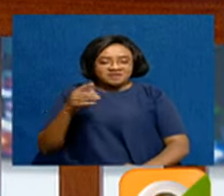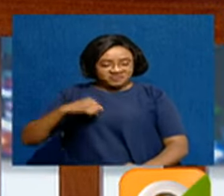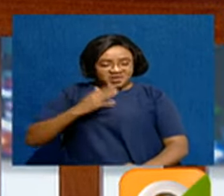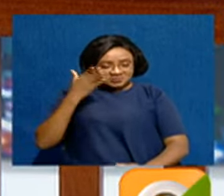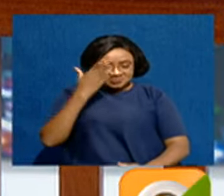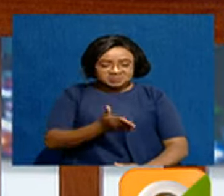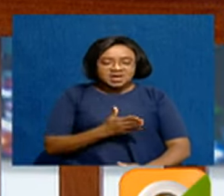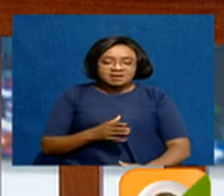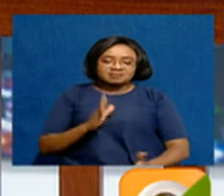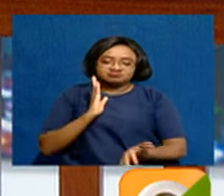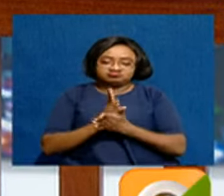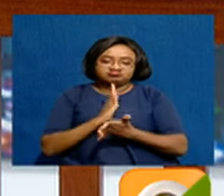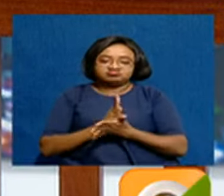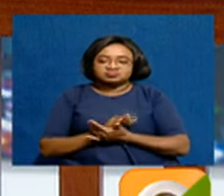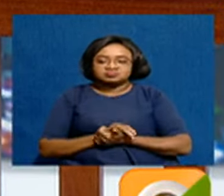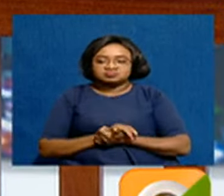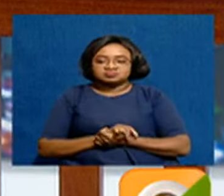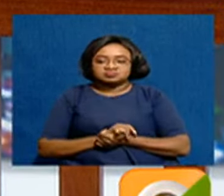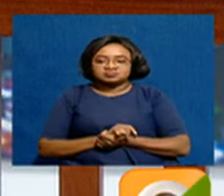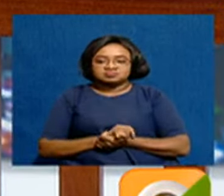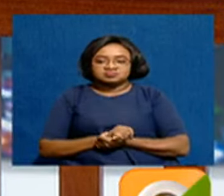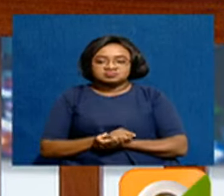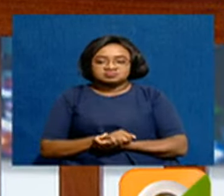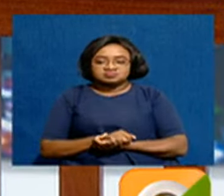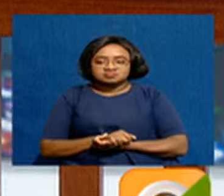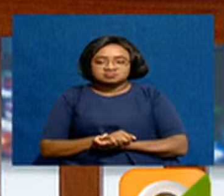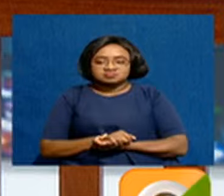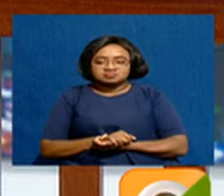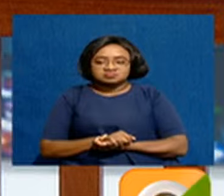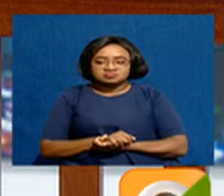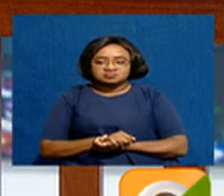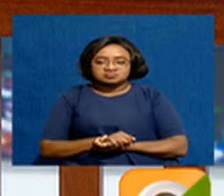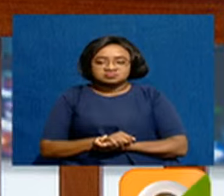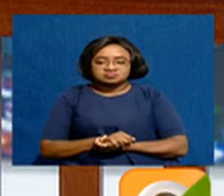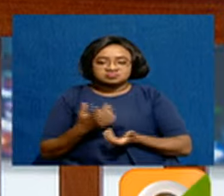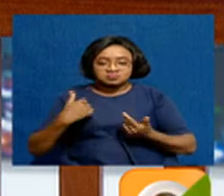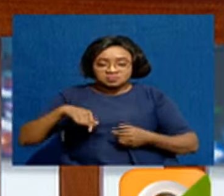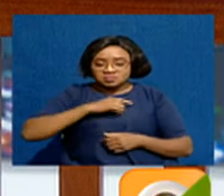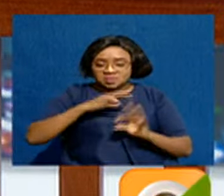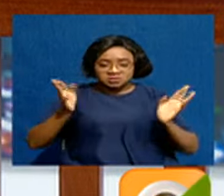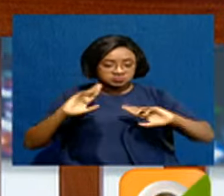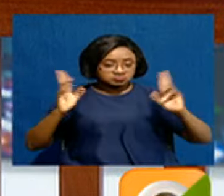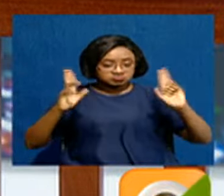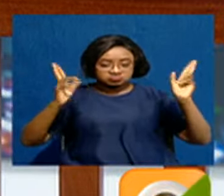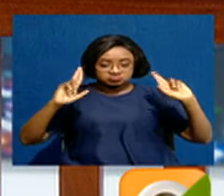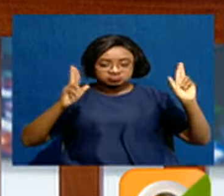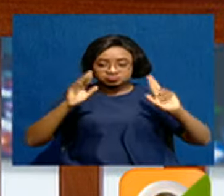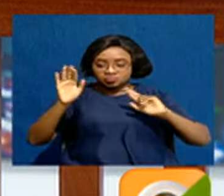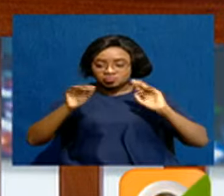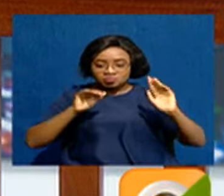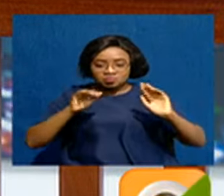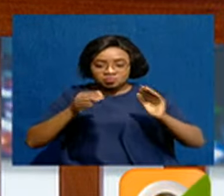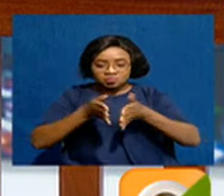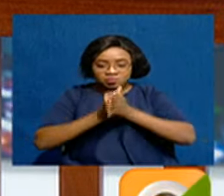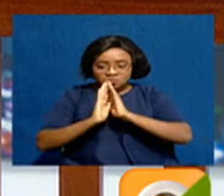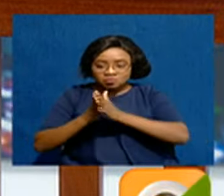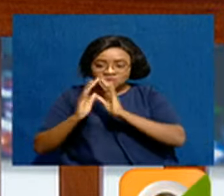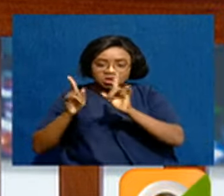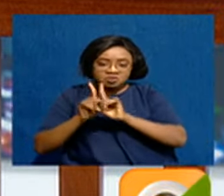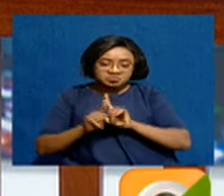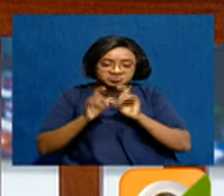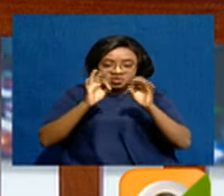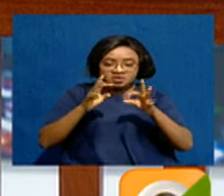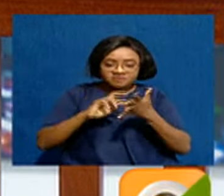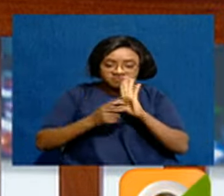people after the incident. And we are ready even when we are called upon, even it means using our